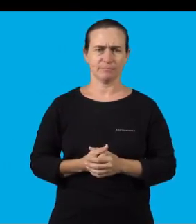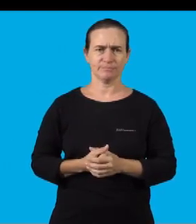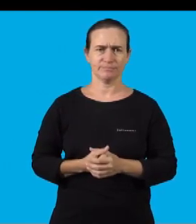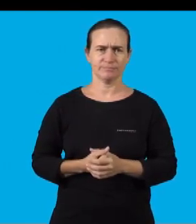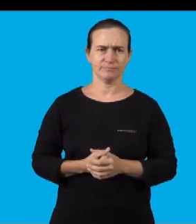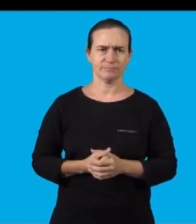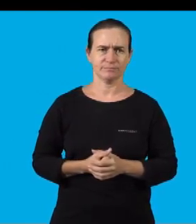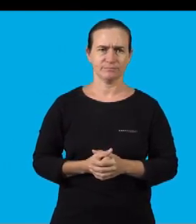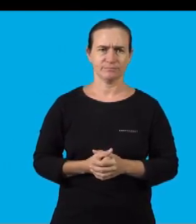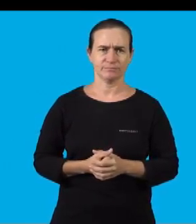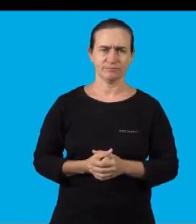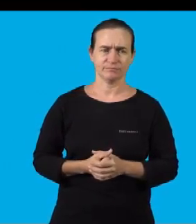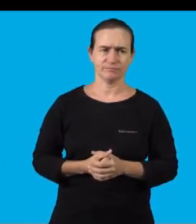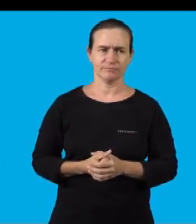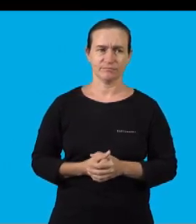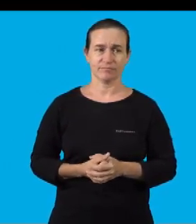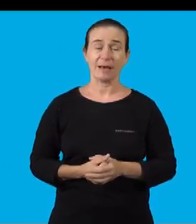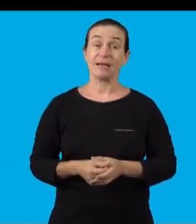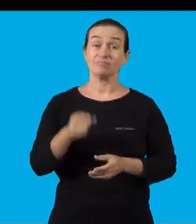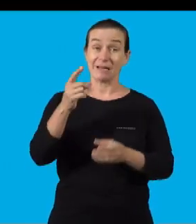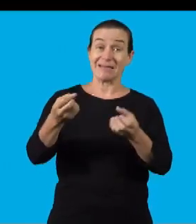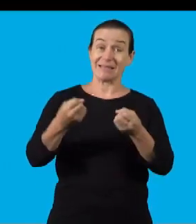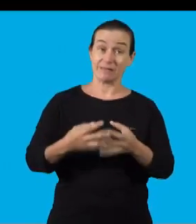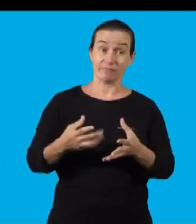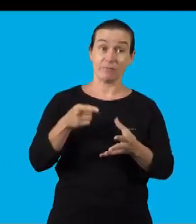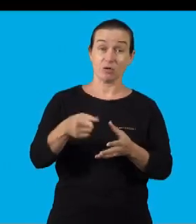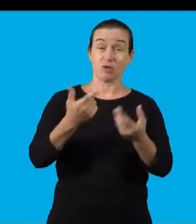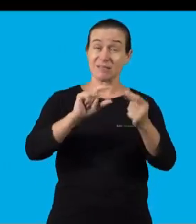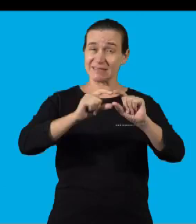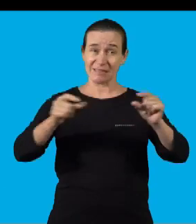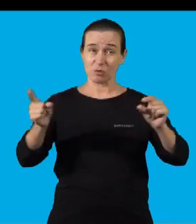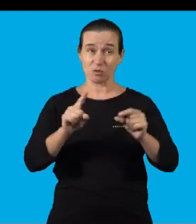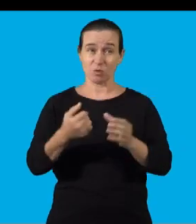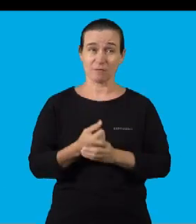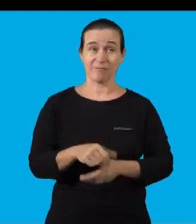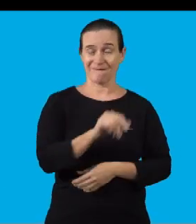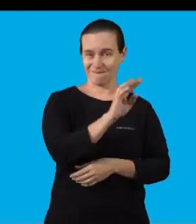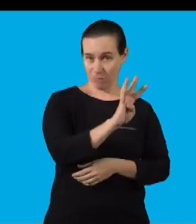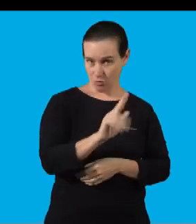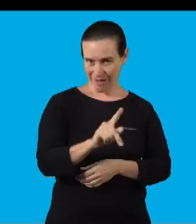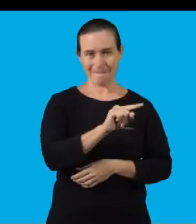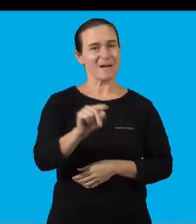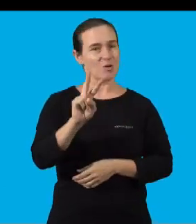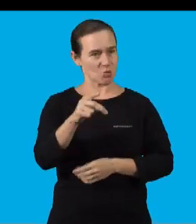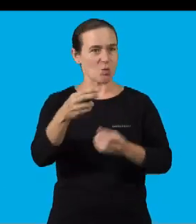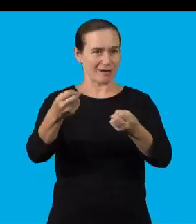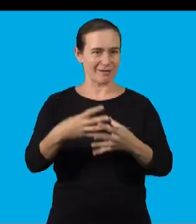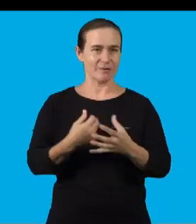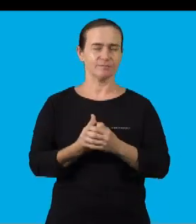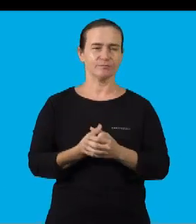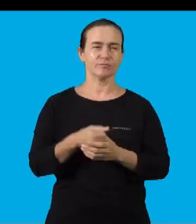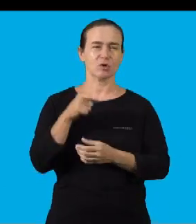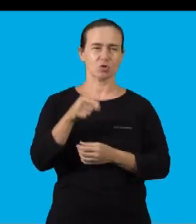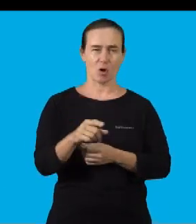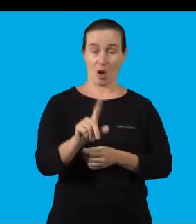sequence for the first differences, which is 4k minus 2. Now if we